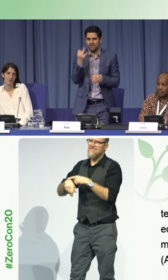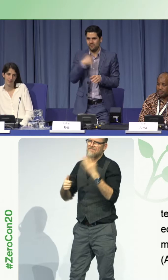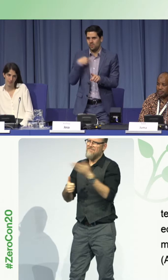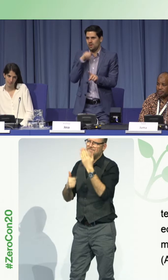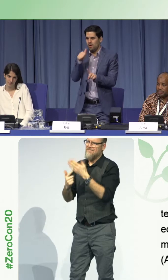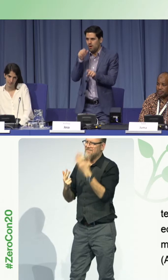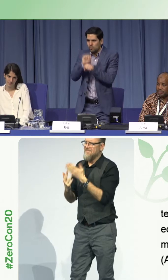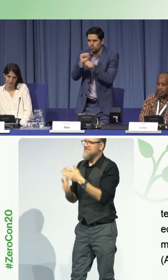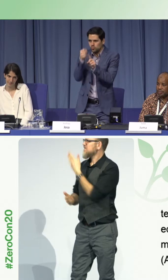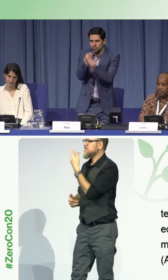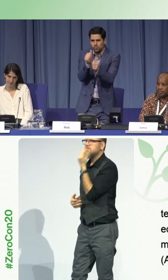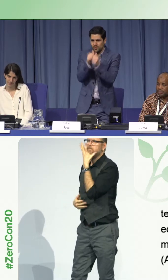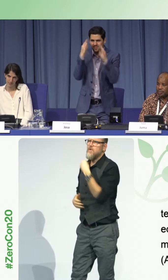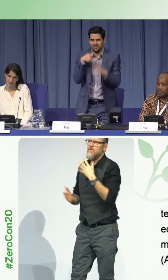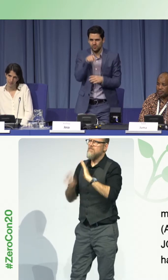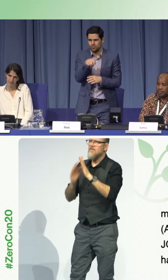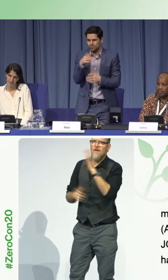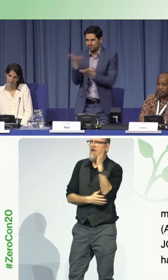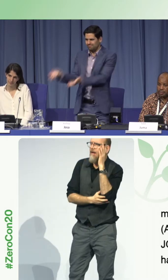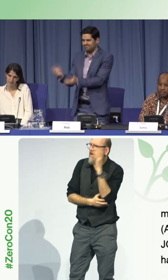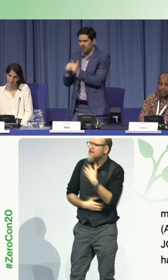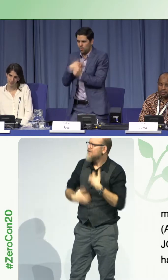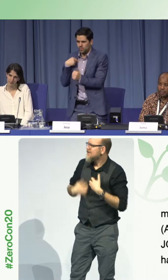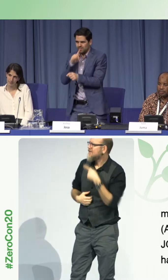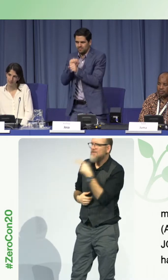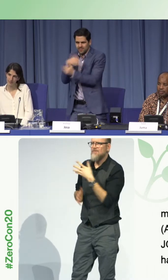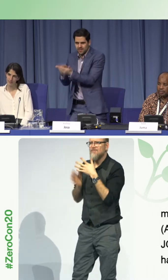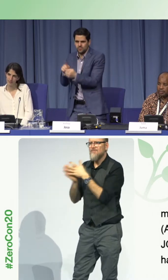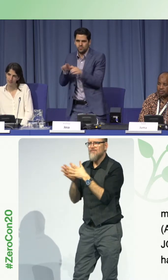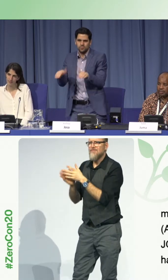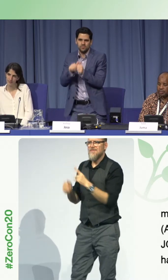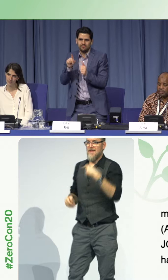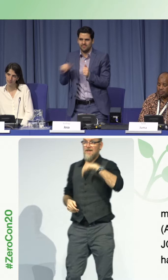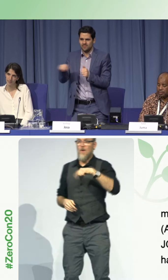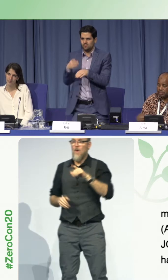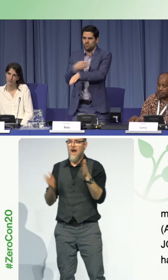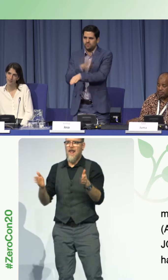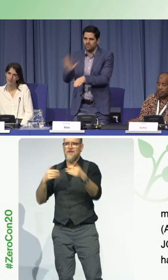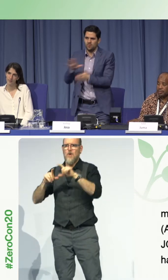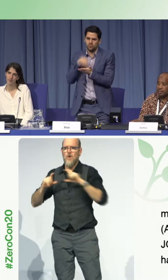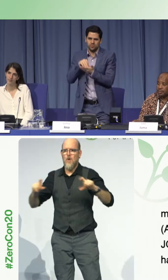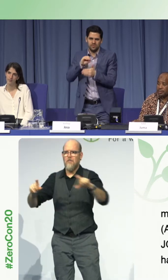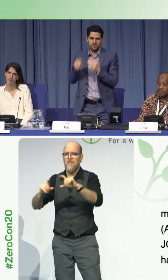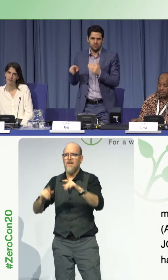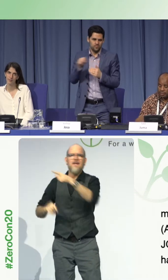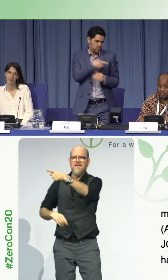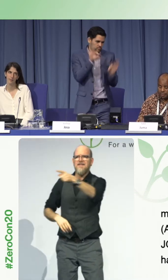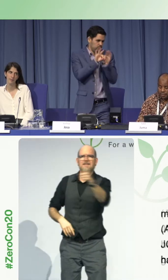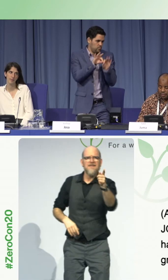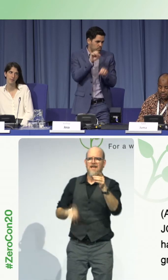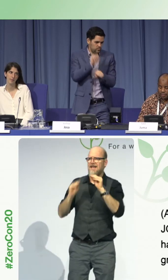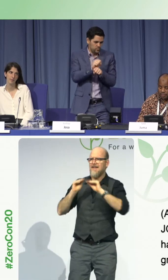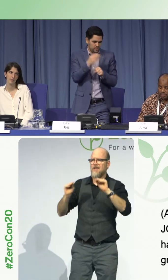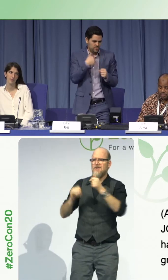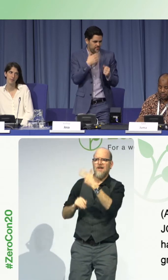hear from the front lines of the classroom. I'm sure there are teachers here in the audience who may have had some